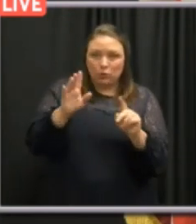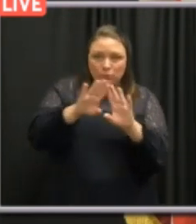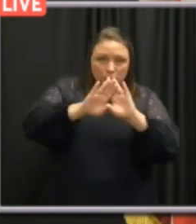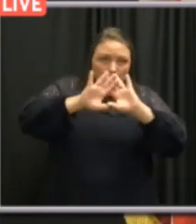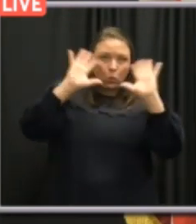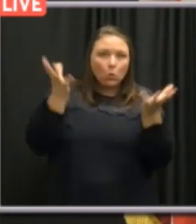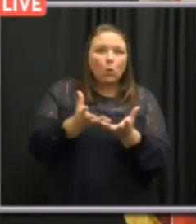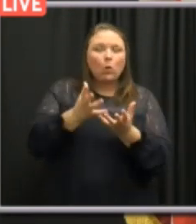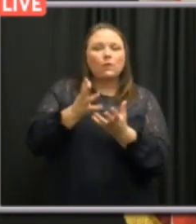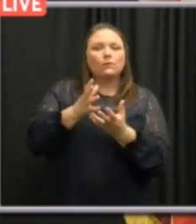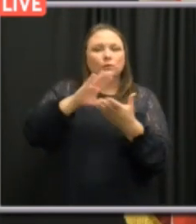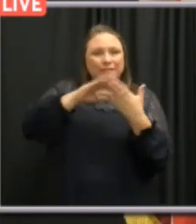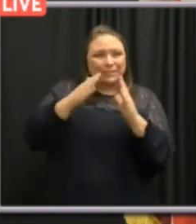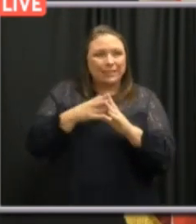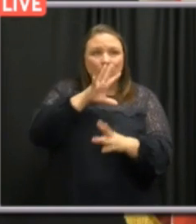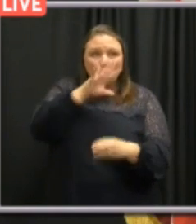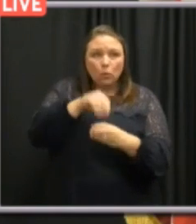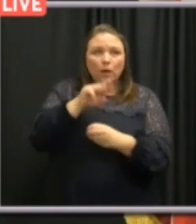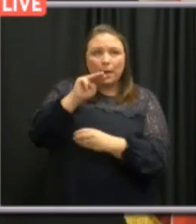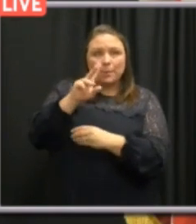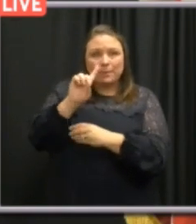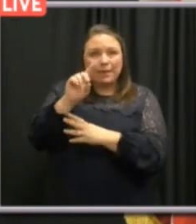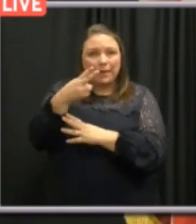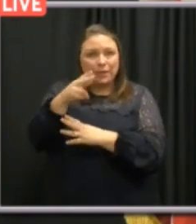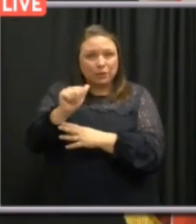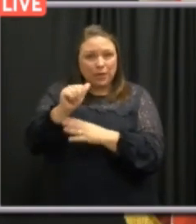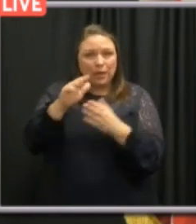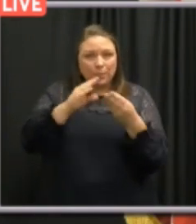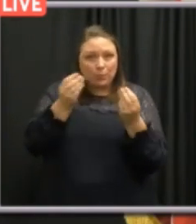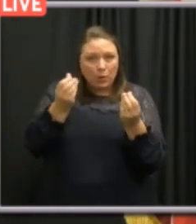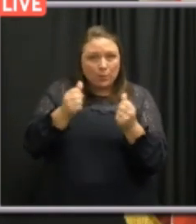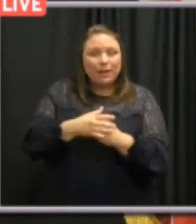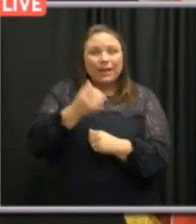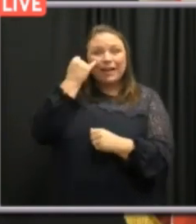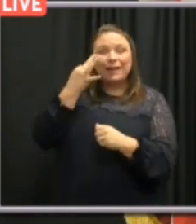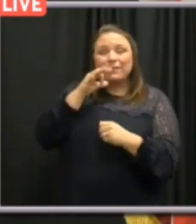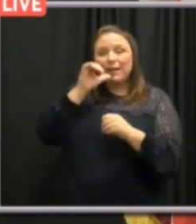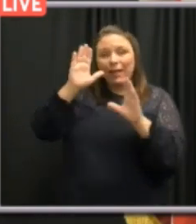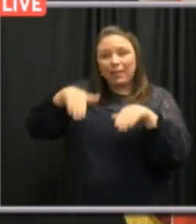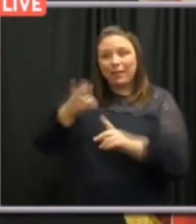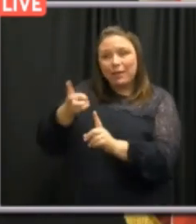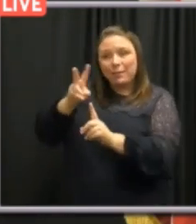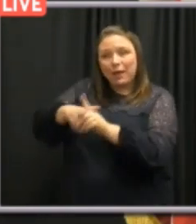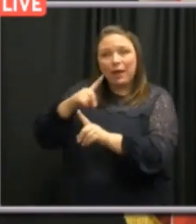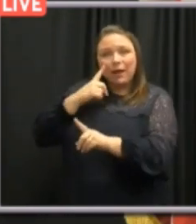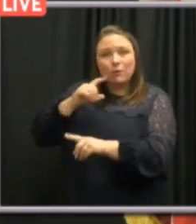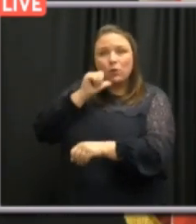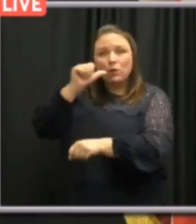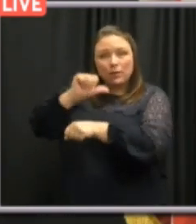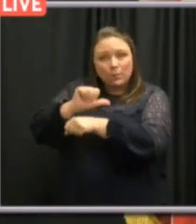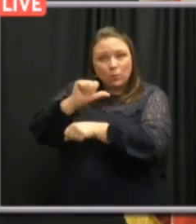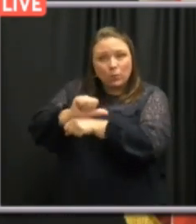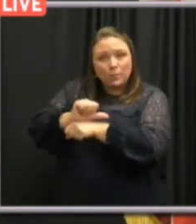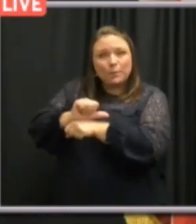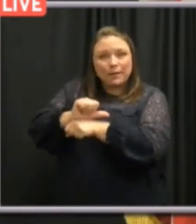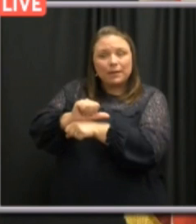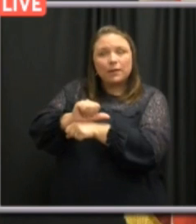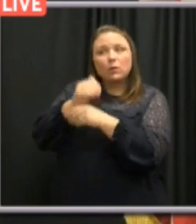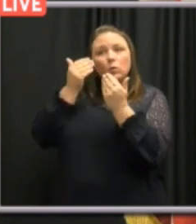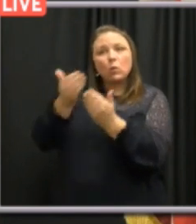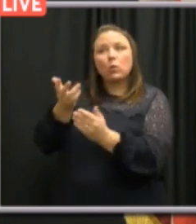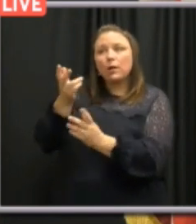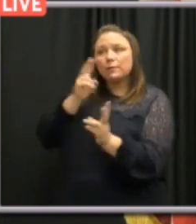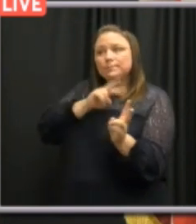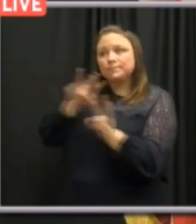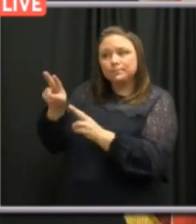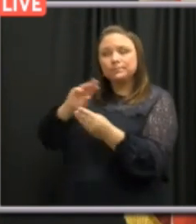all MDHA properties. If you have not applied for unemployment assistance, please do not hesitate to visit